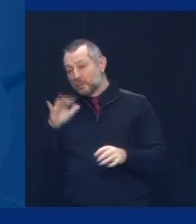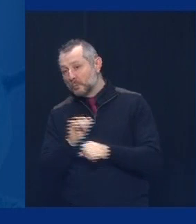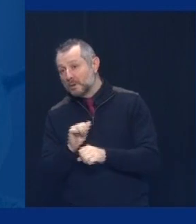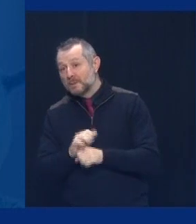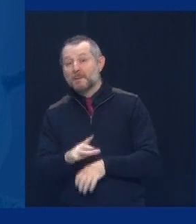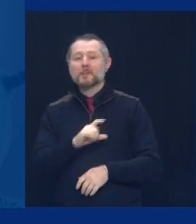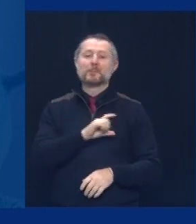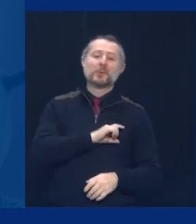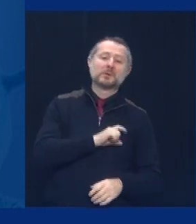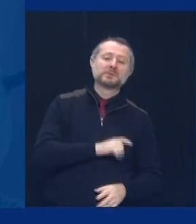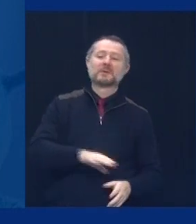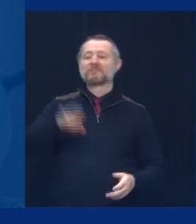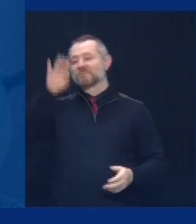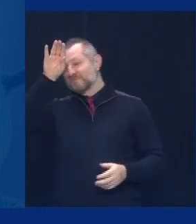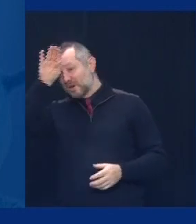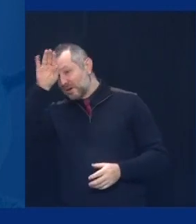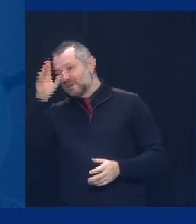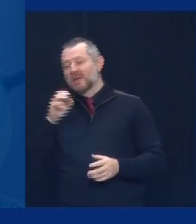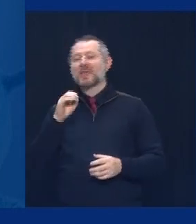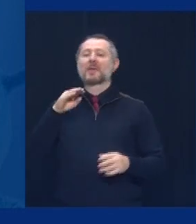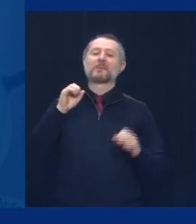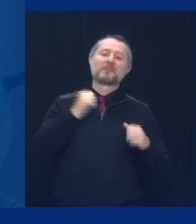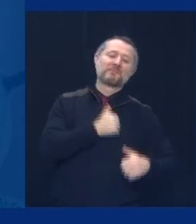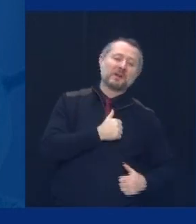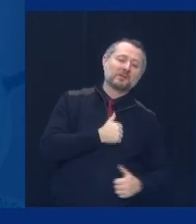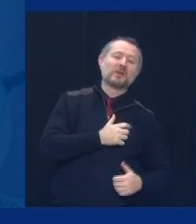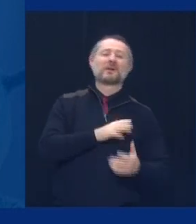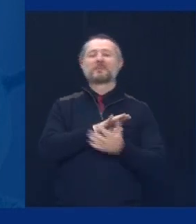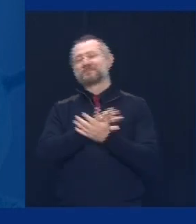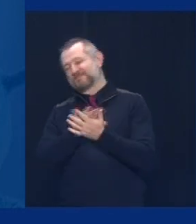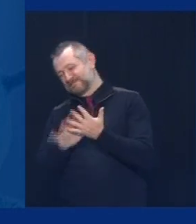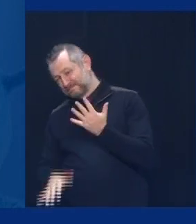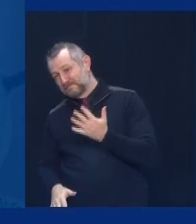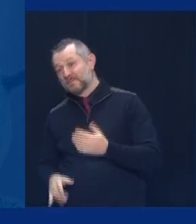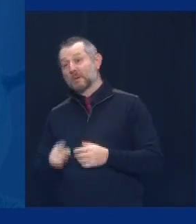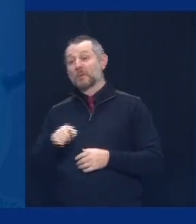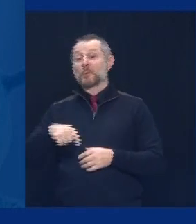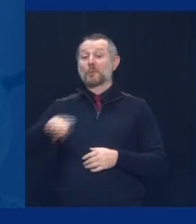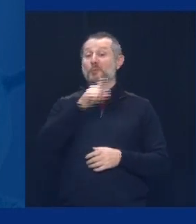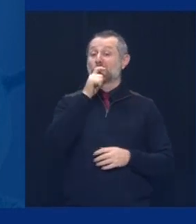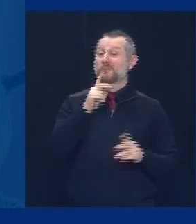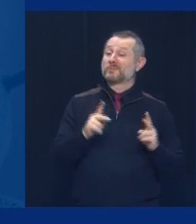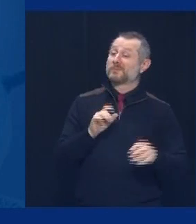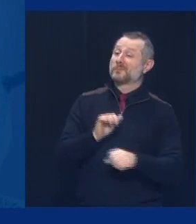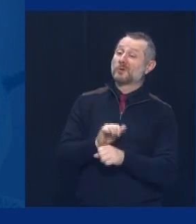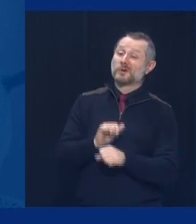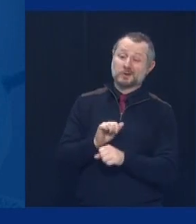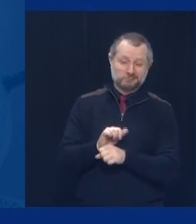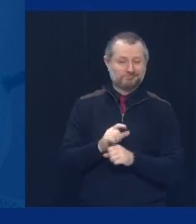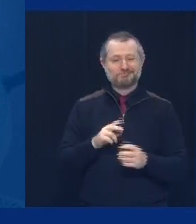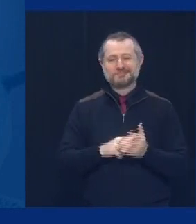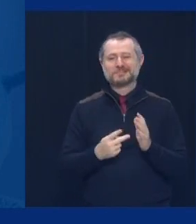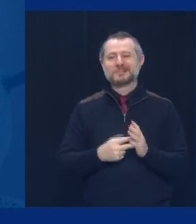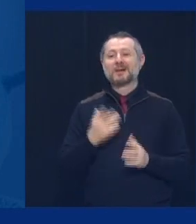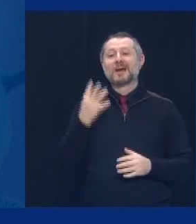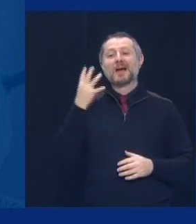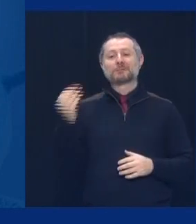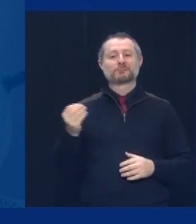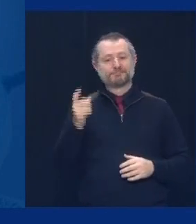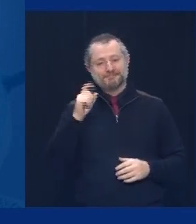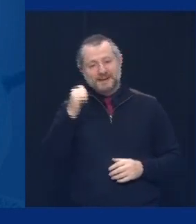EMS, military. Now, a big part of this is people who just, by their job, are exposed to the